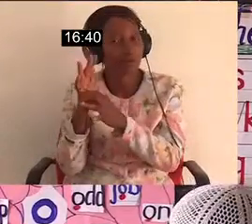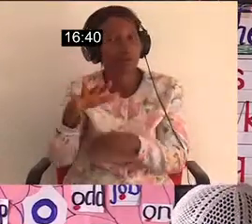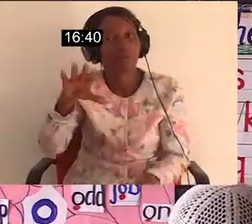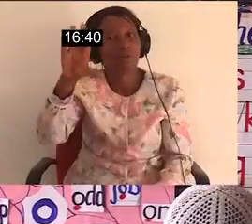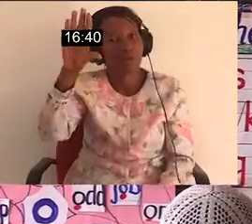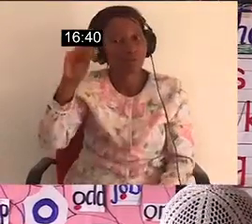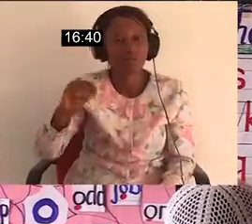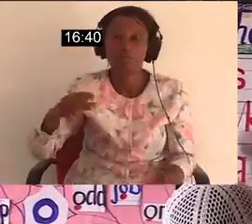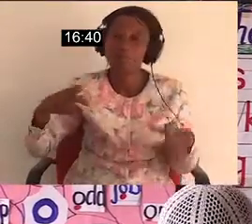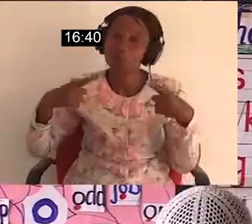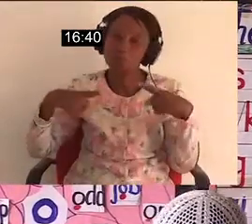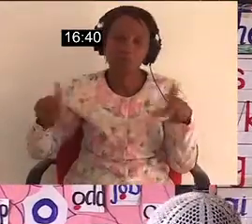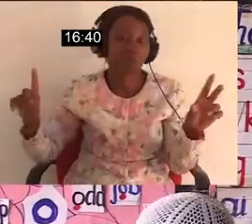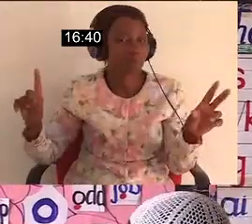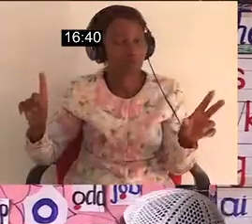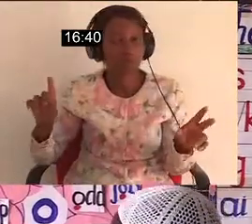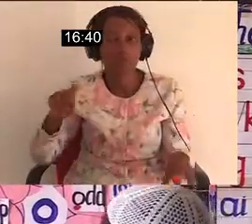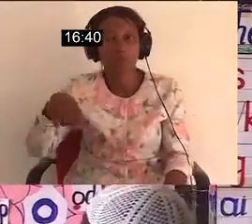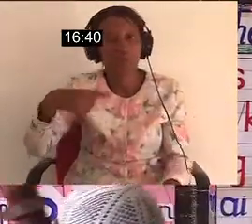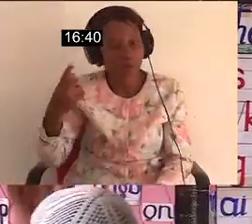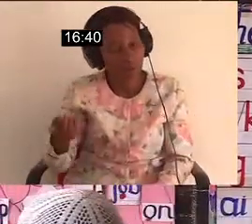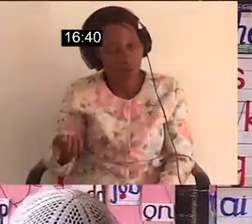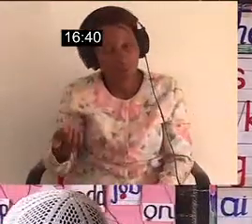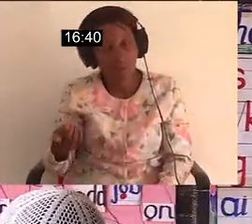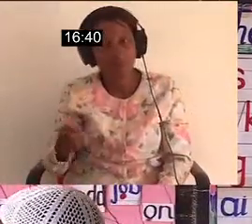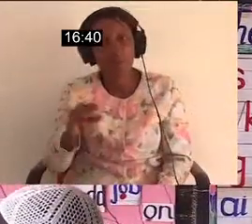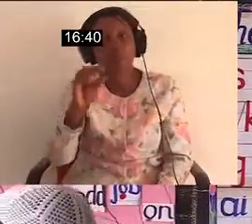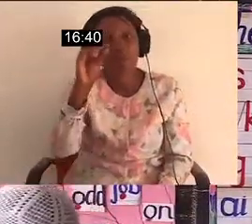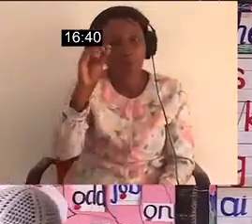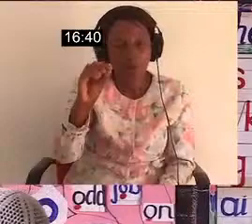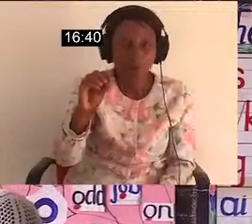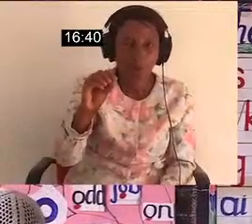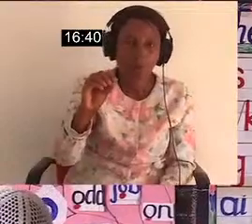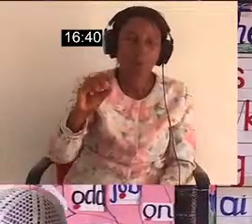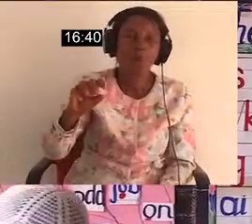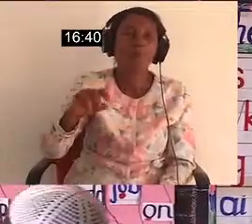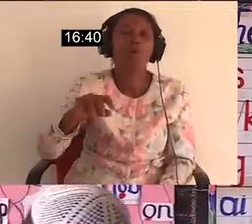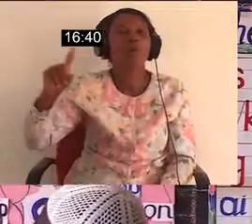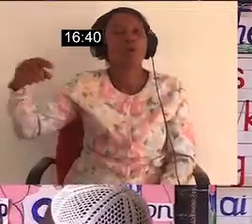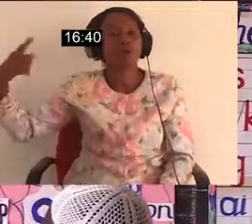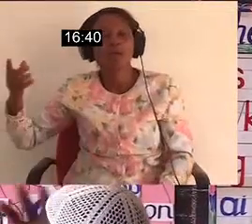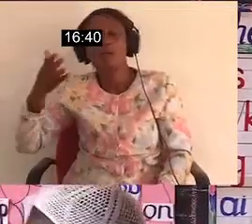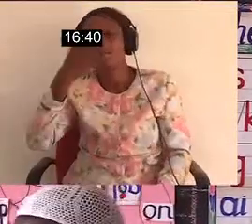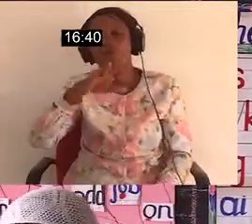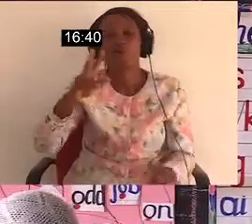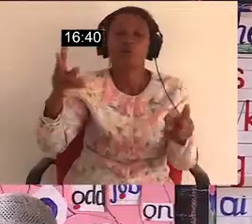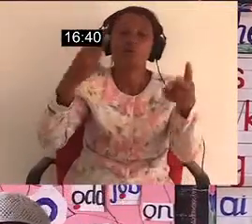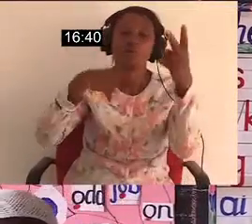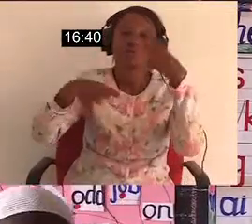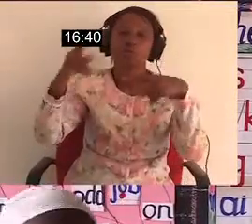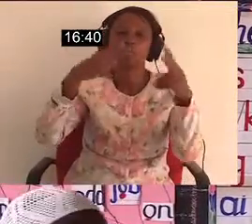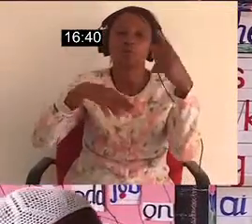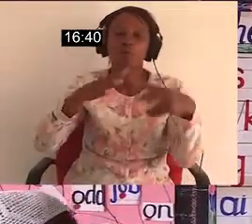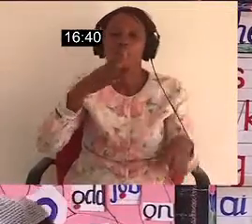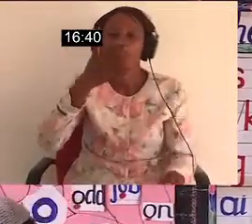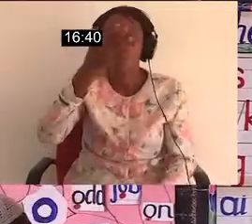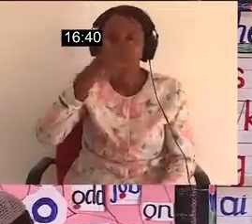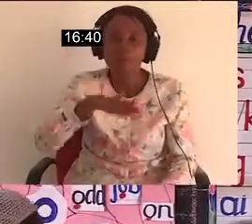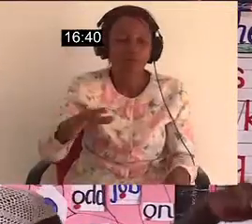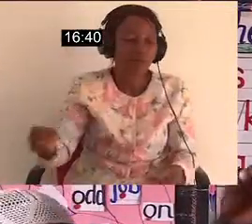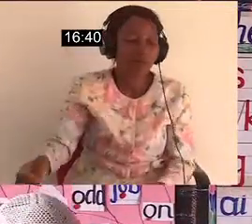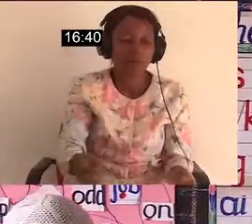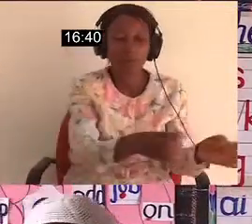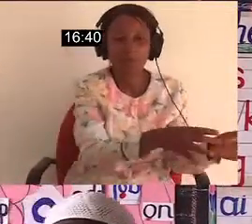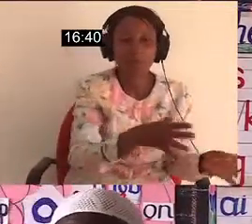lot about the O sound, from the story, from the writing, from the web, coming to